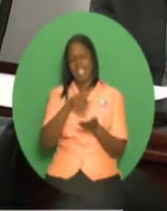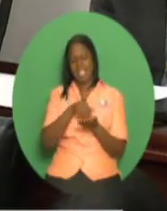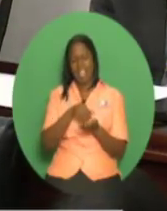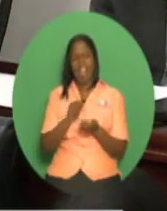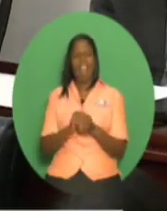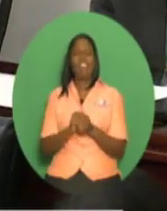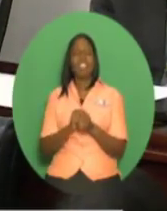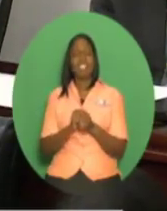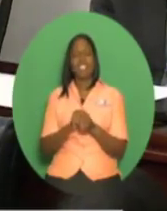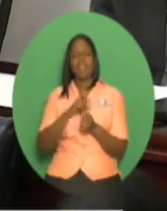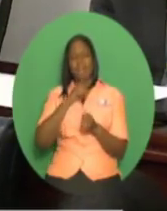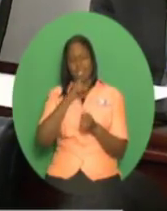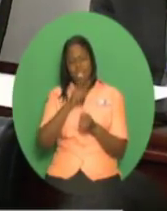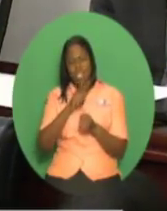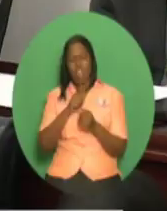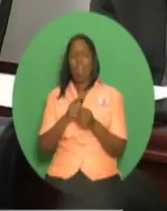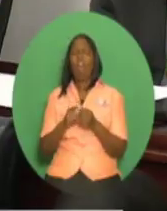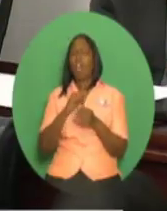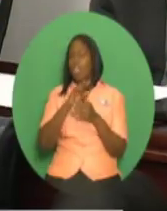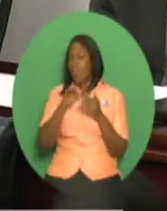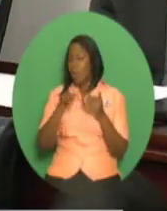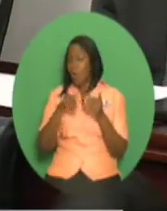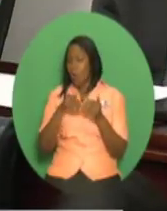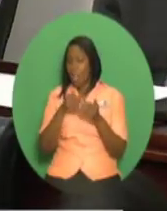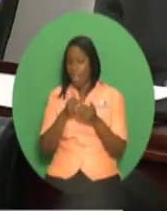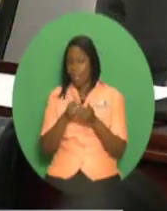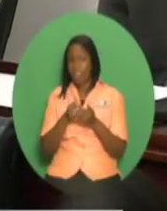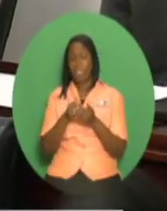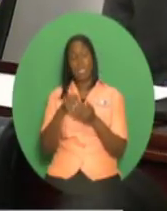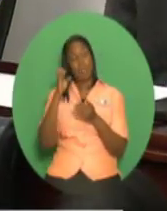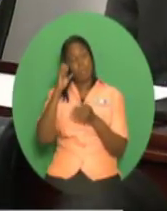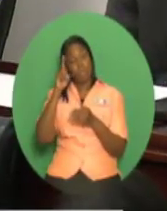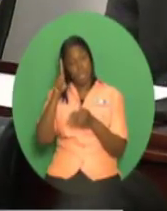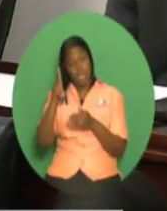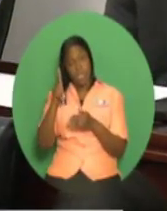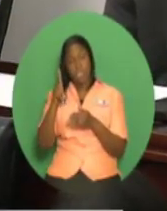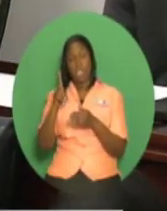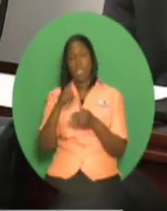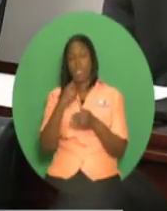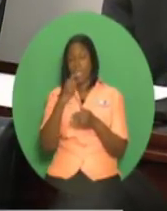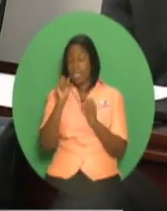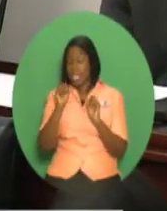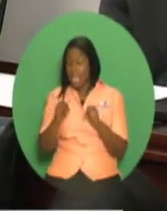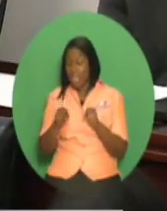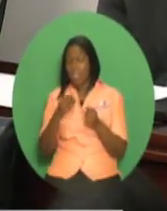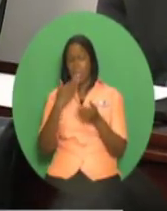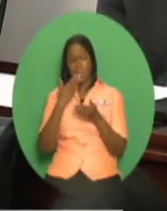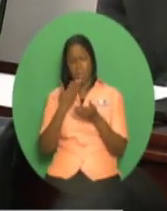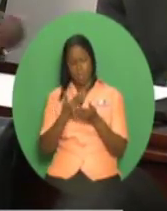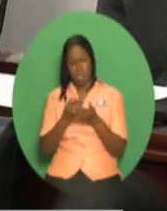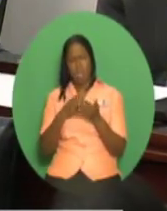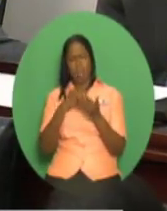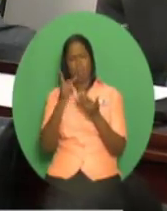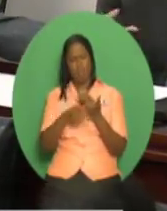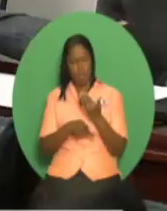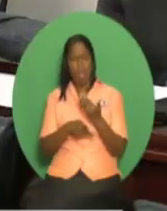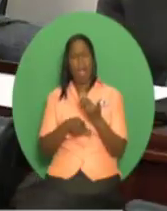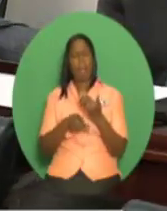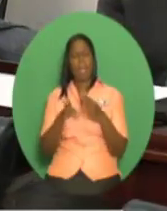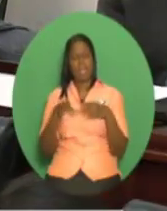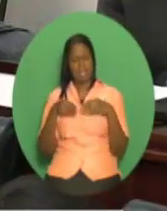with programs that have been approved by the Ministry of Education. Towards this end, Madam